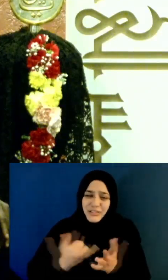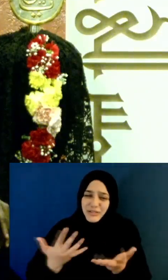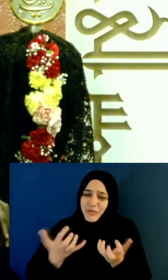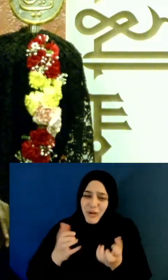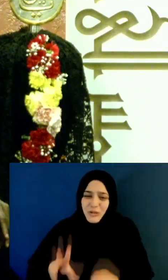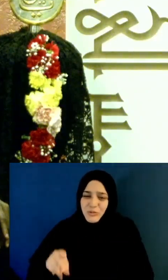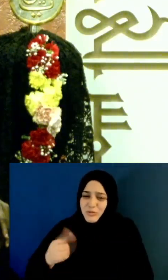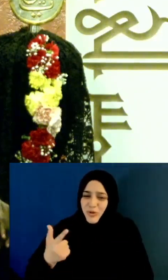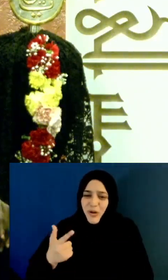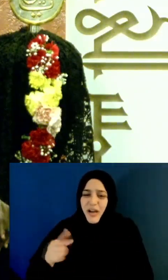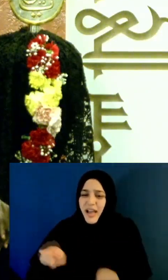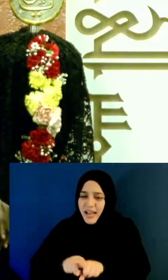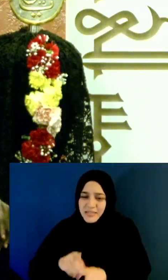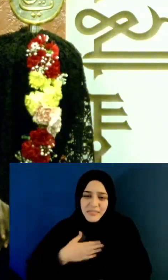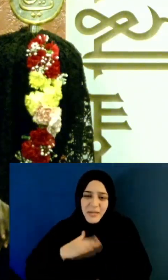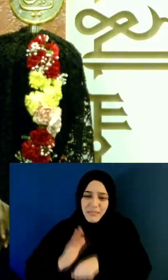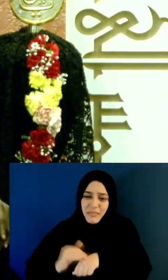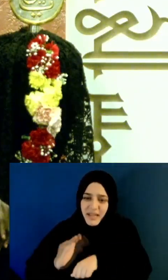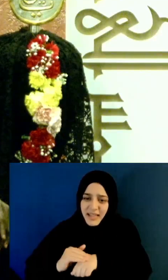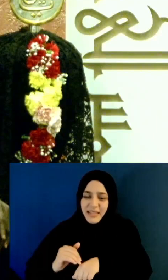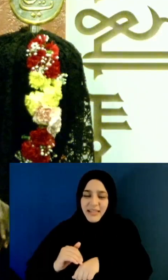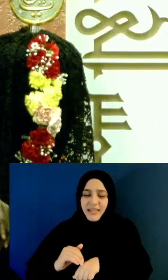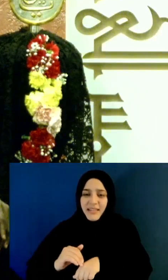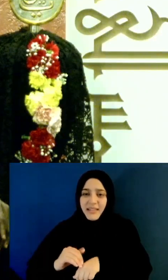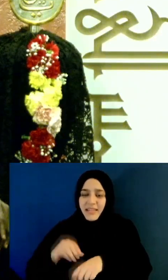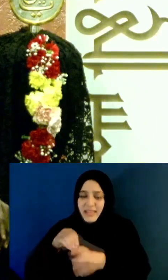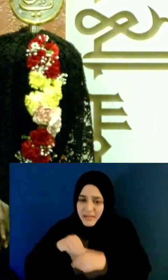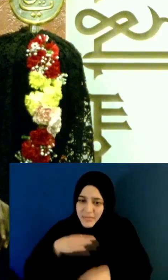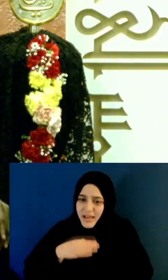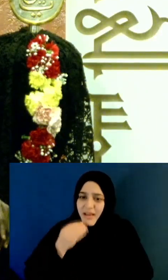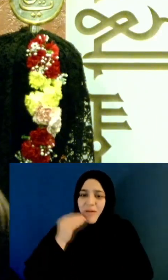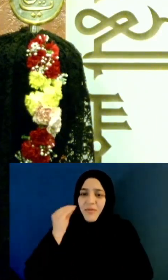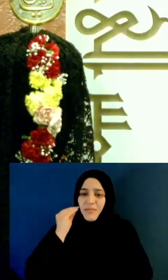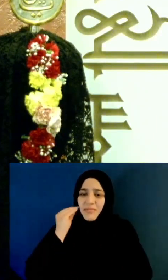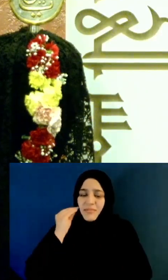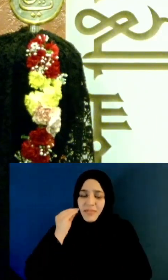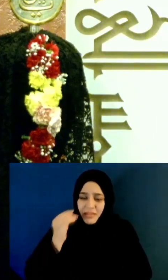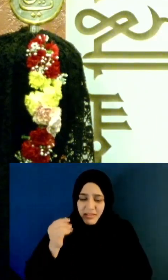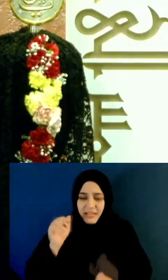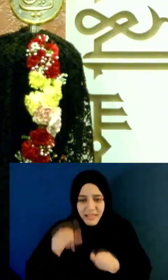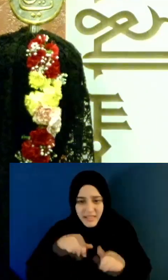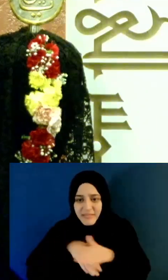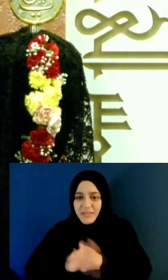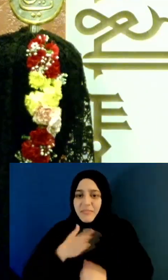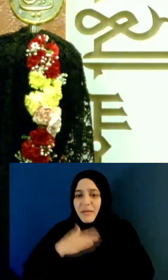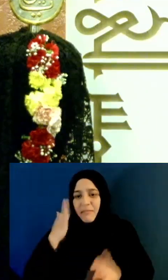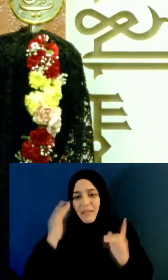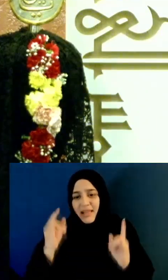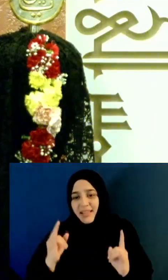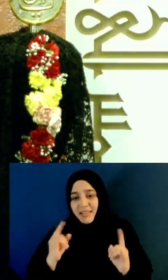In my house, go to my bed. But Islam says no.